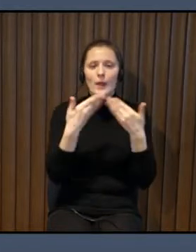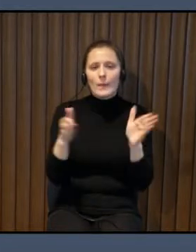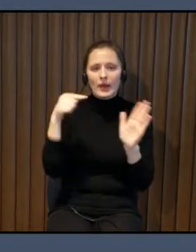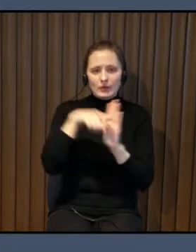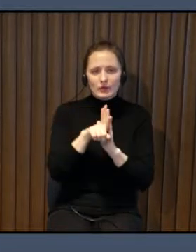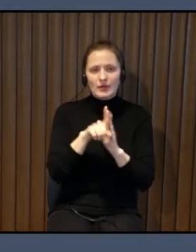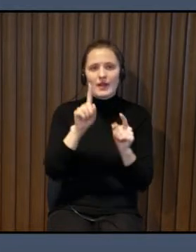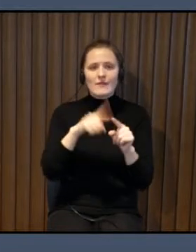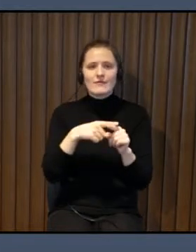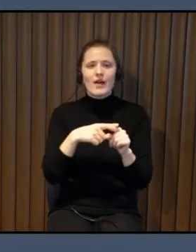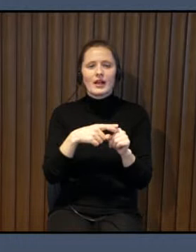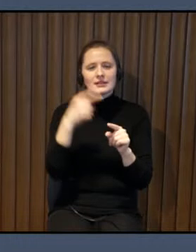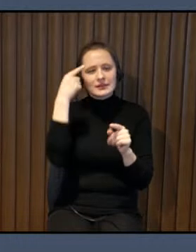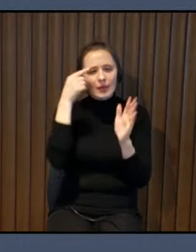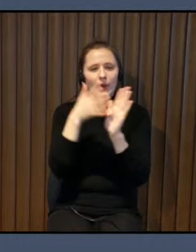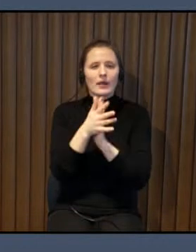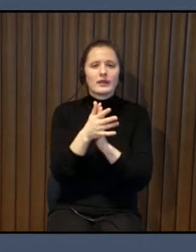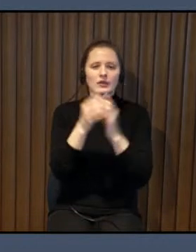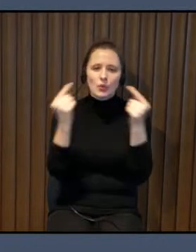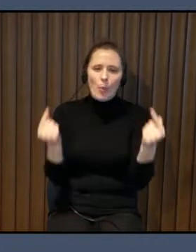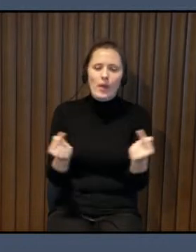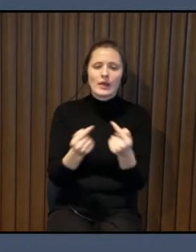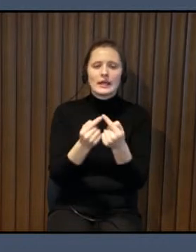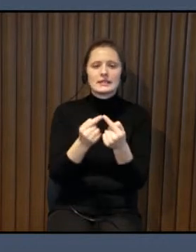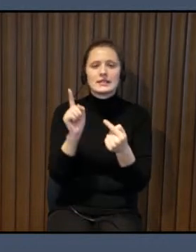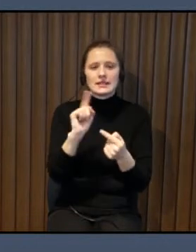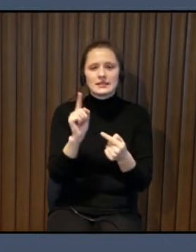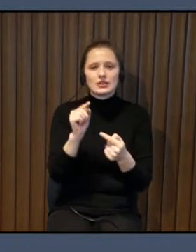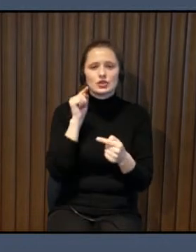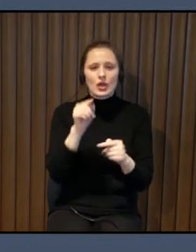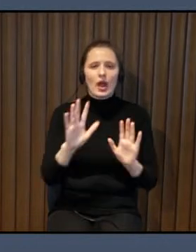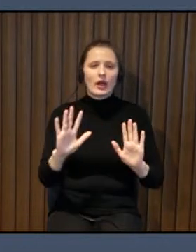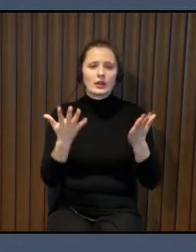if accessibility is not ensured. Wise